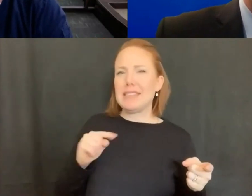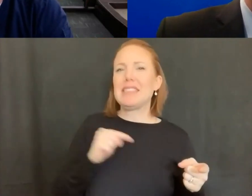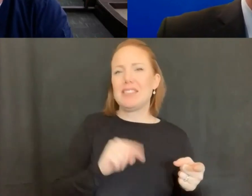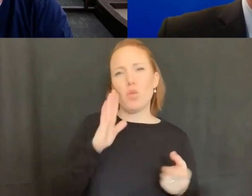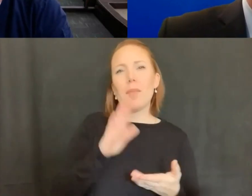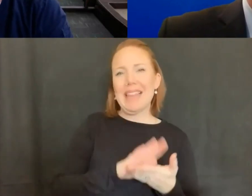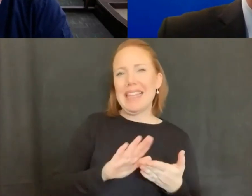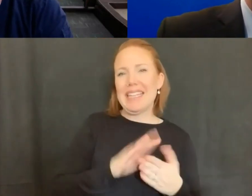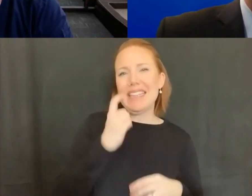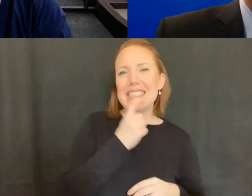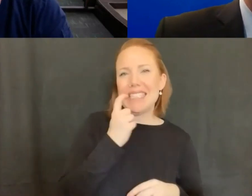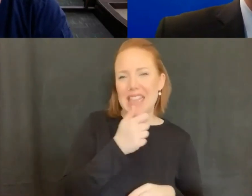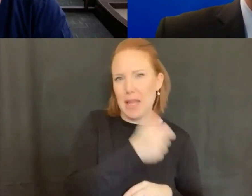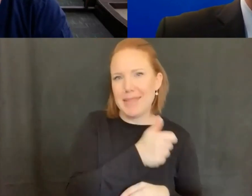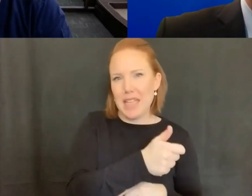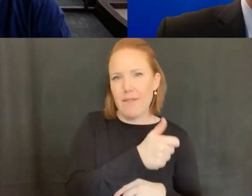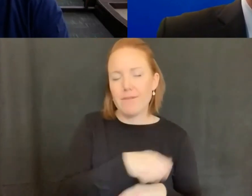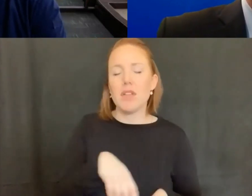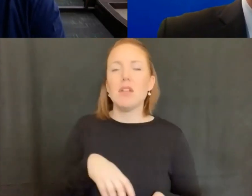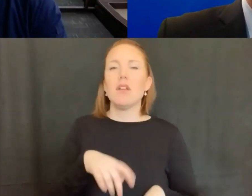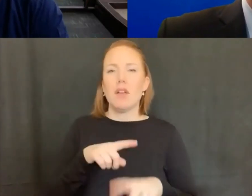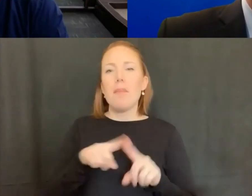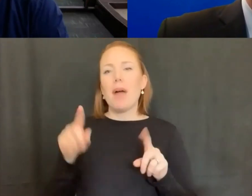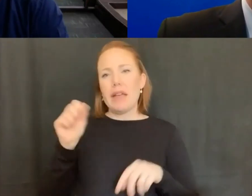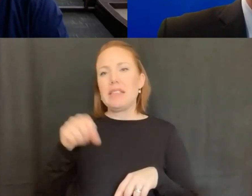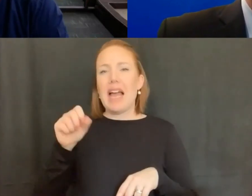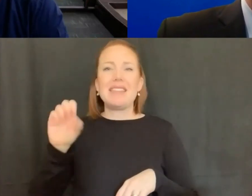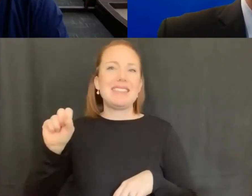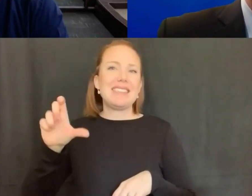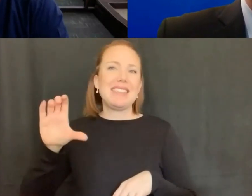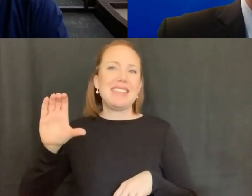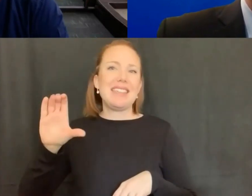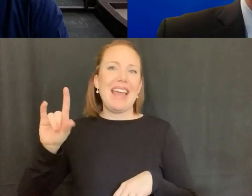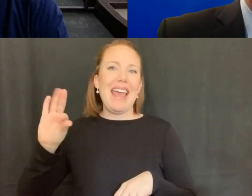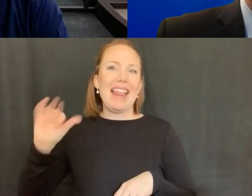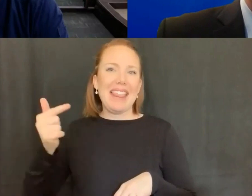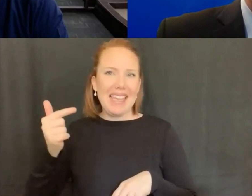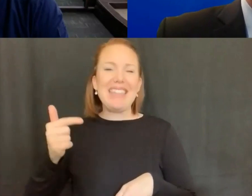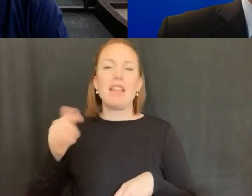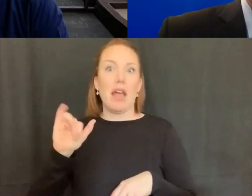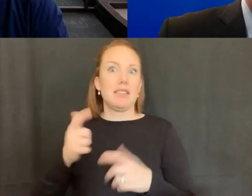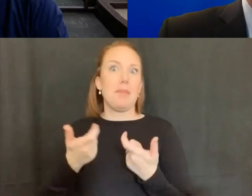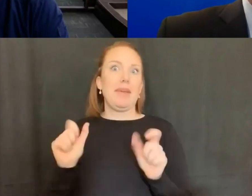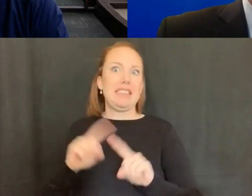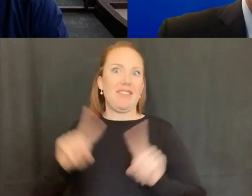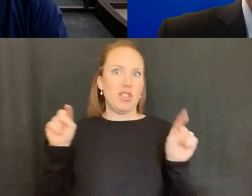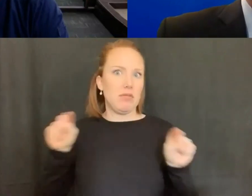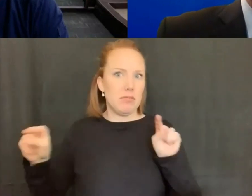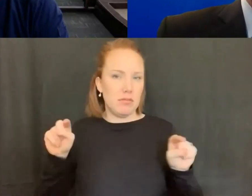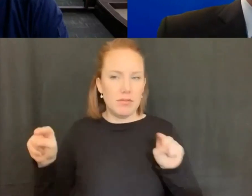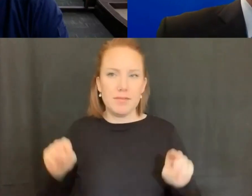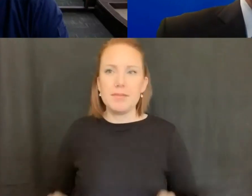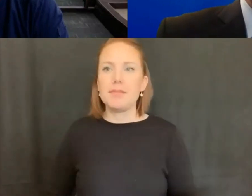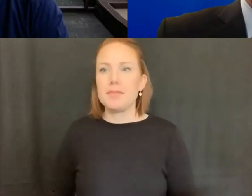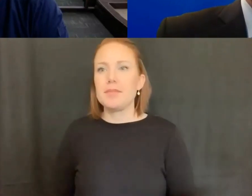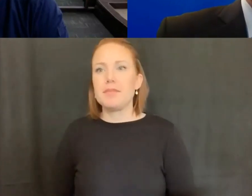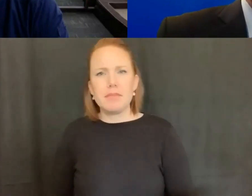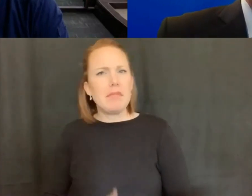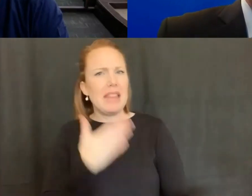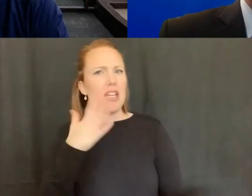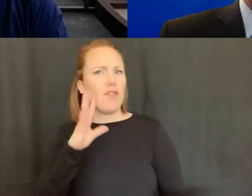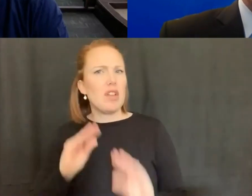But yeah, scaling is going to be a big differentiator between the two. Okay. Okay. Thank you for